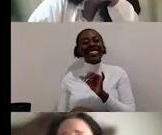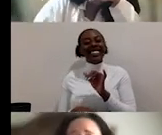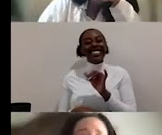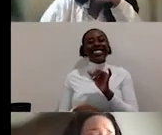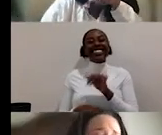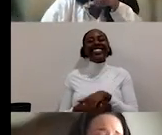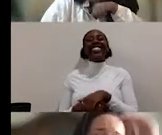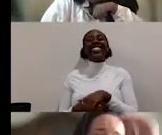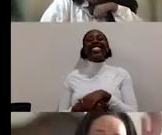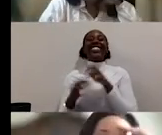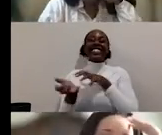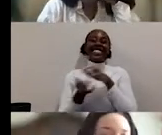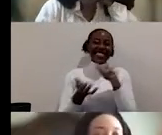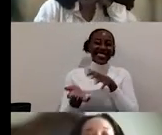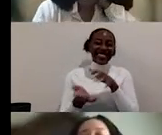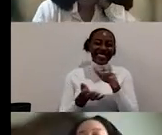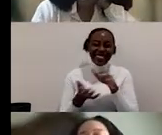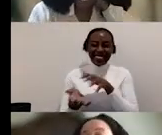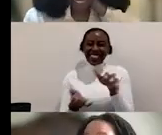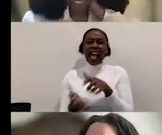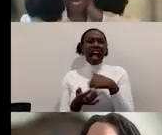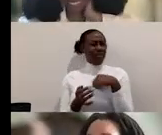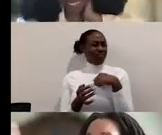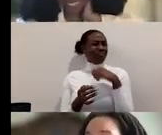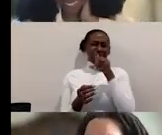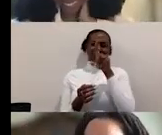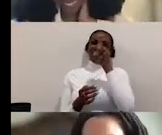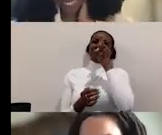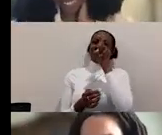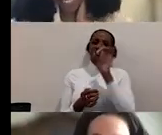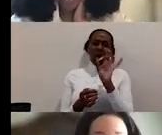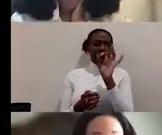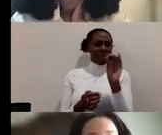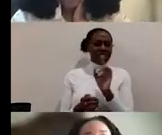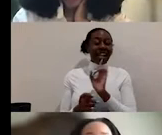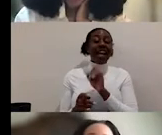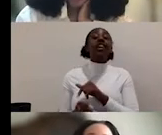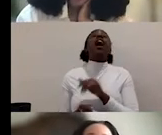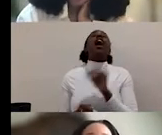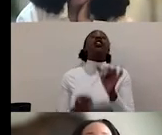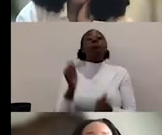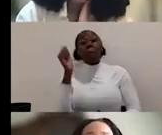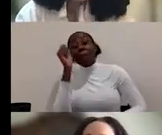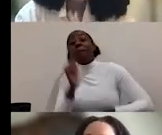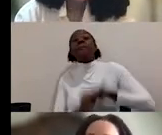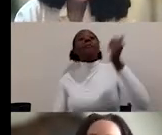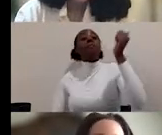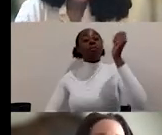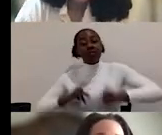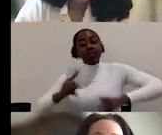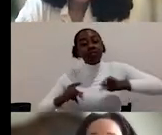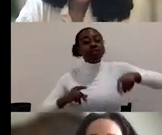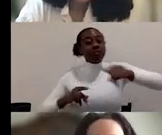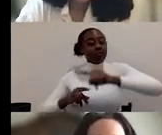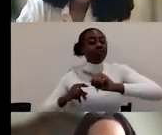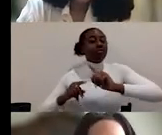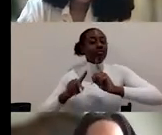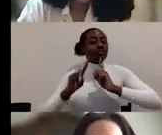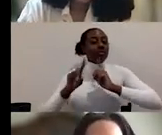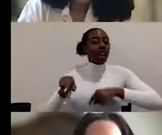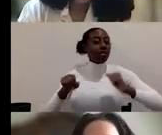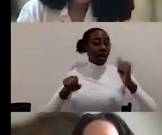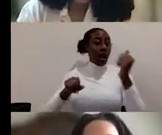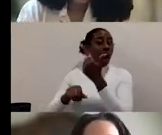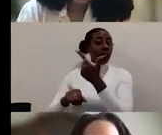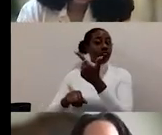Oh. I was like, wait. So the vast majority of folks said all the above.